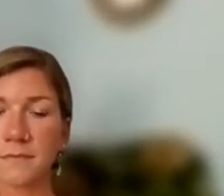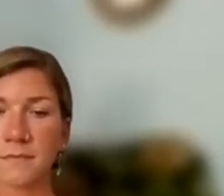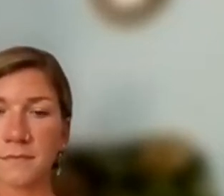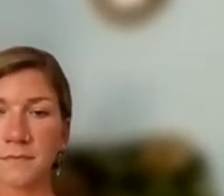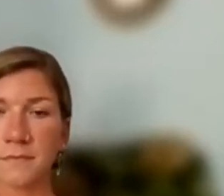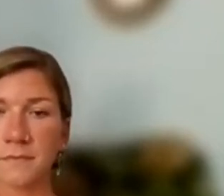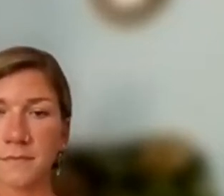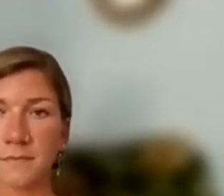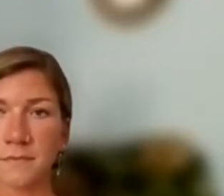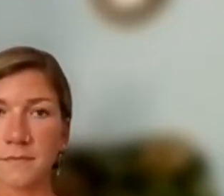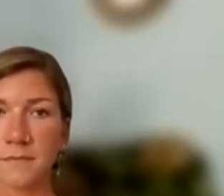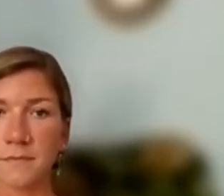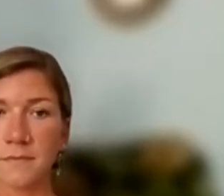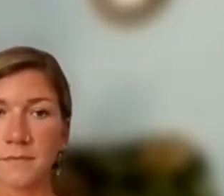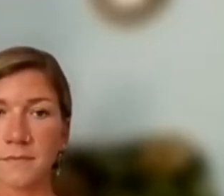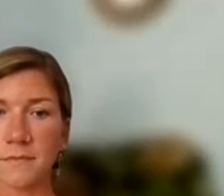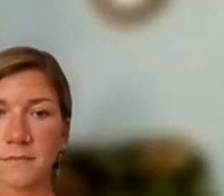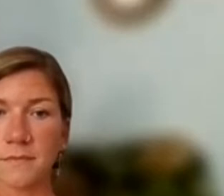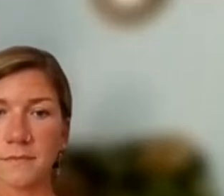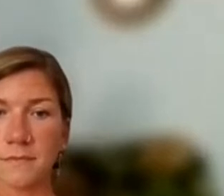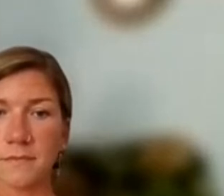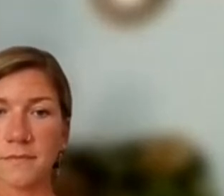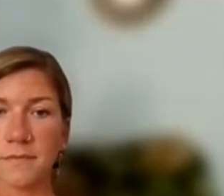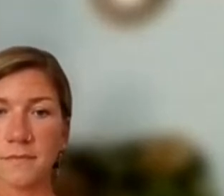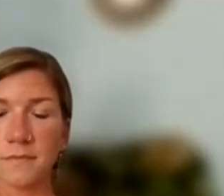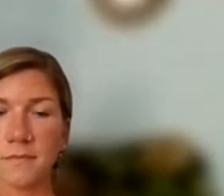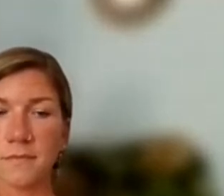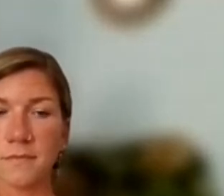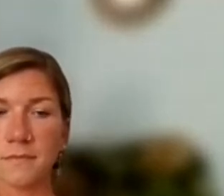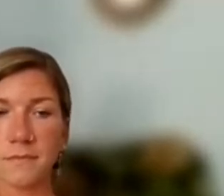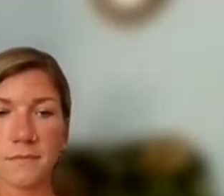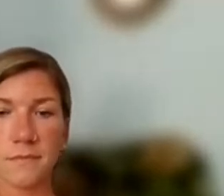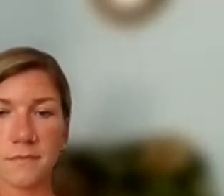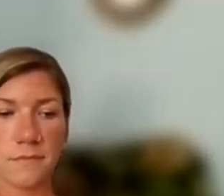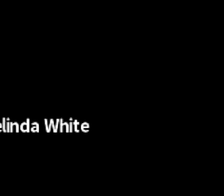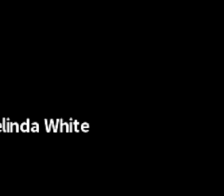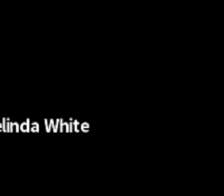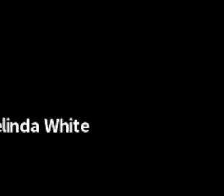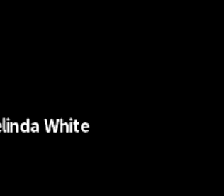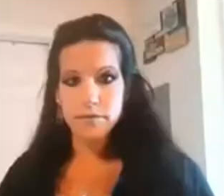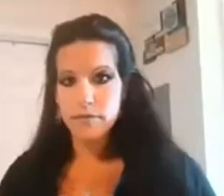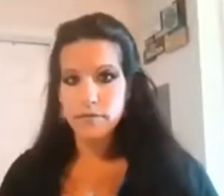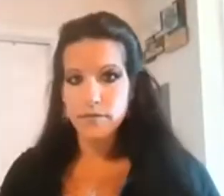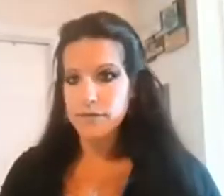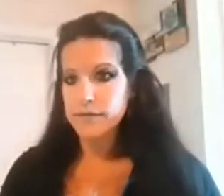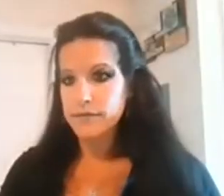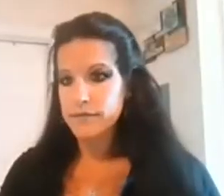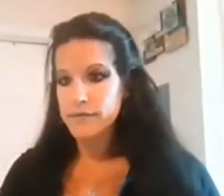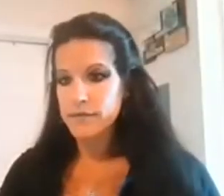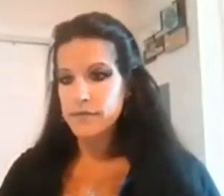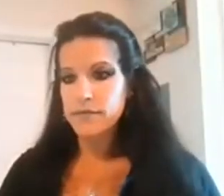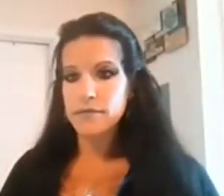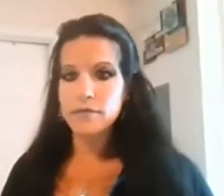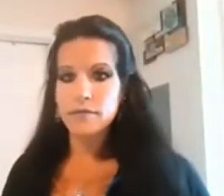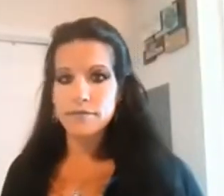Breakout rooms are going to be open now if you're all set to try this out. In terms of time, I'll send you 15-minute notes and we'll come back to this